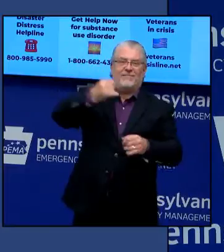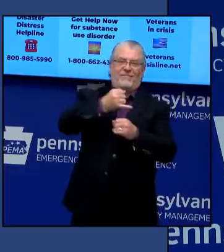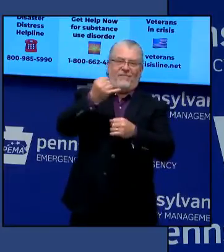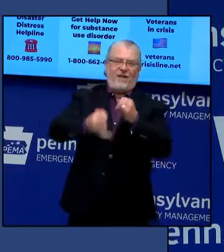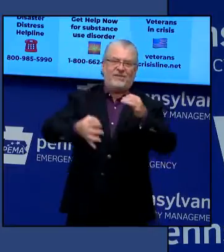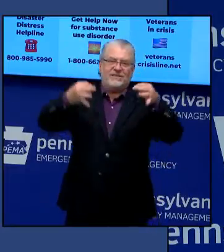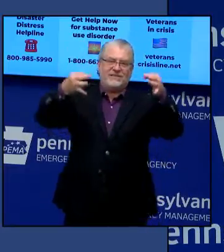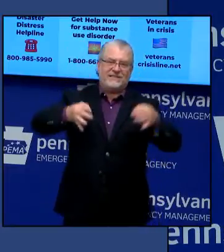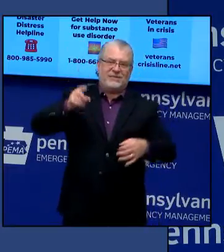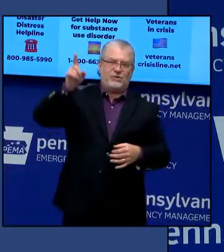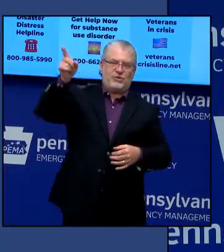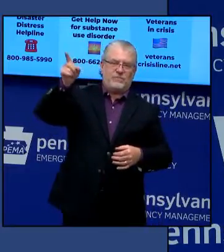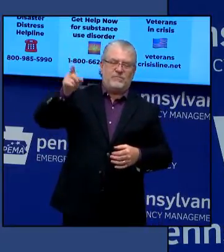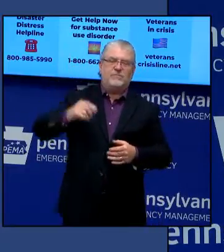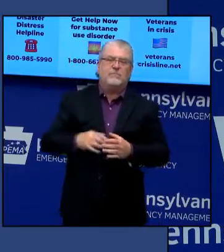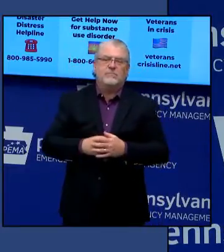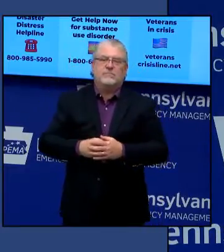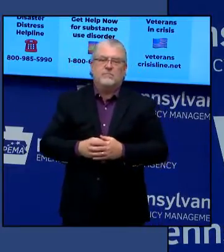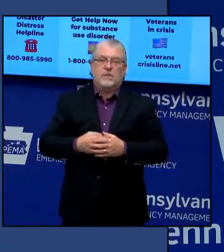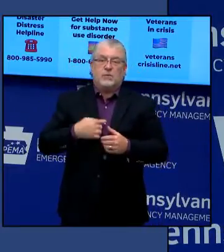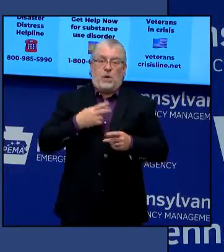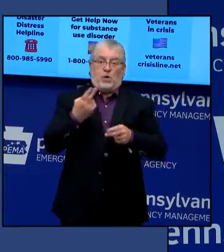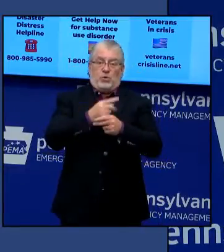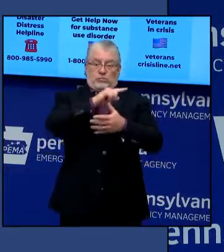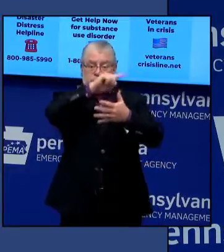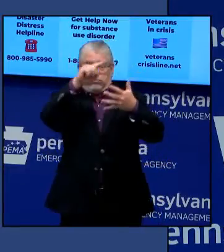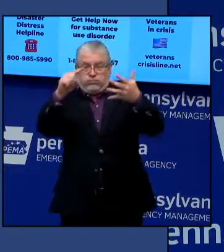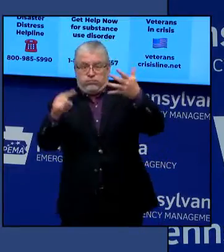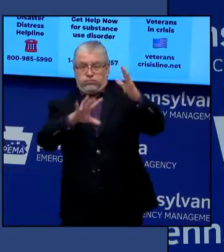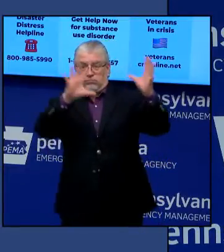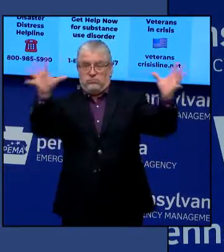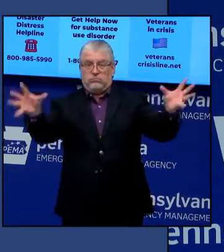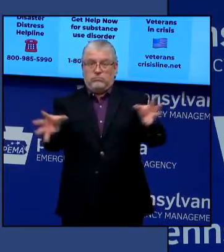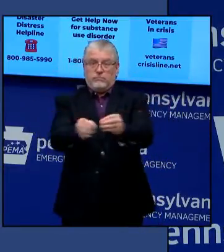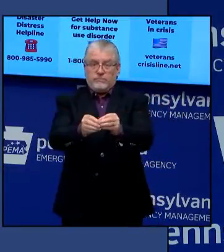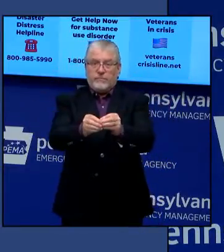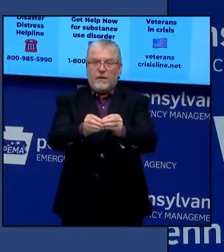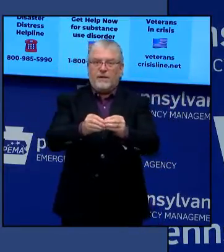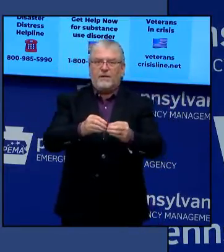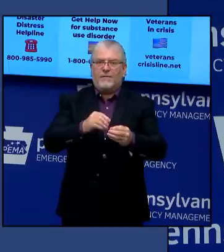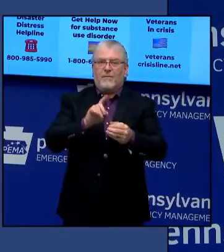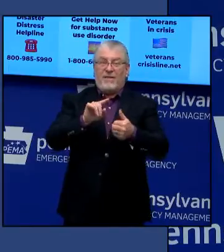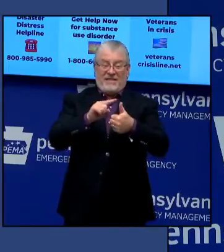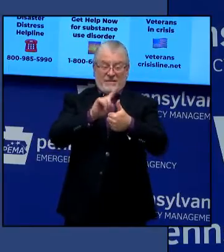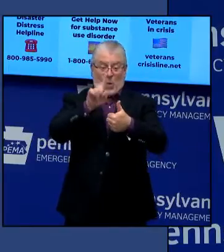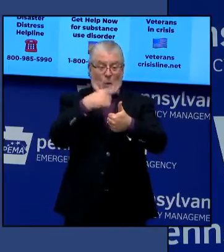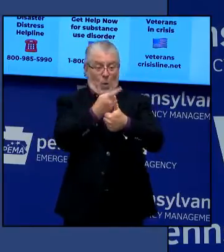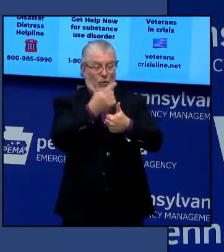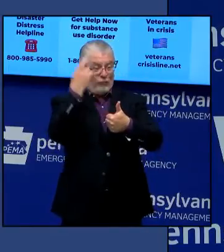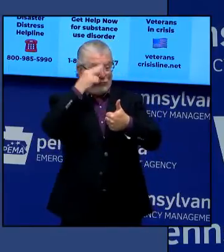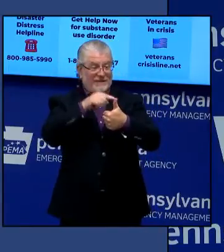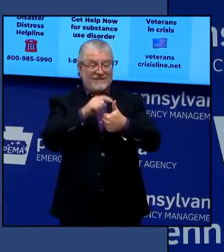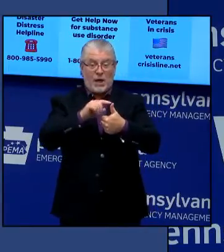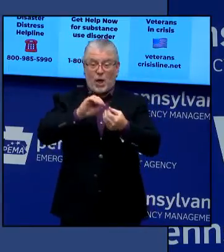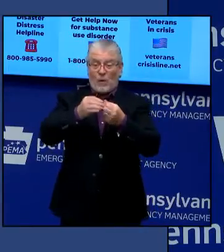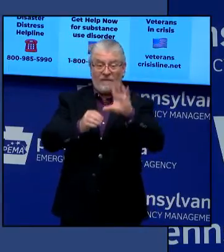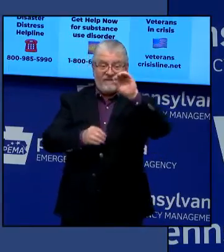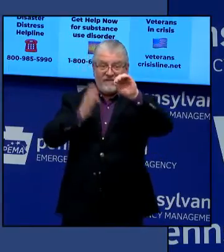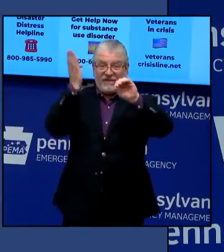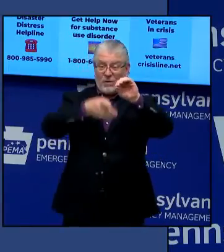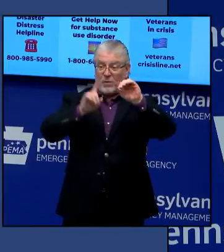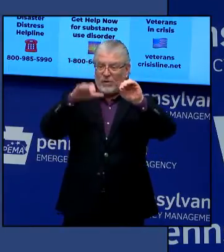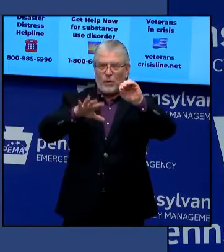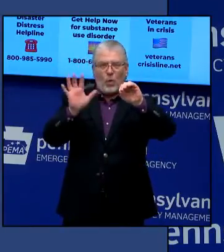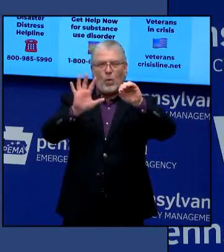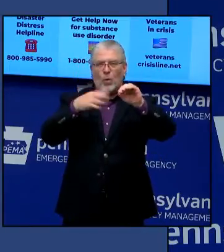to region or county to county, but it's by far, it's not the only thing we're looking at. Thank you. Our last question today is from ABC